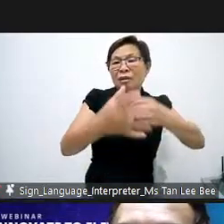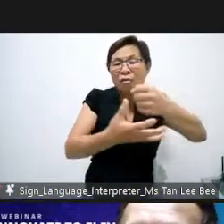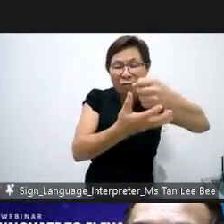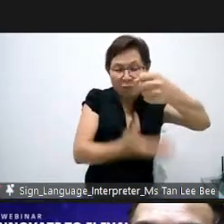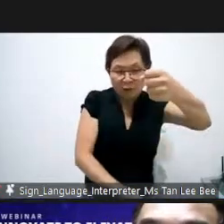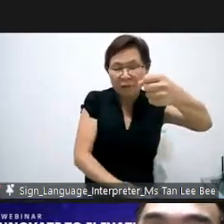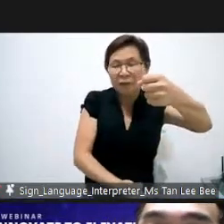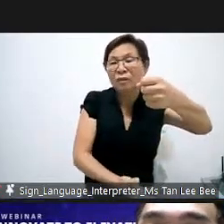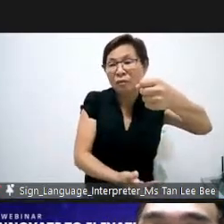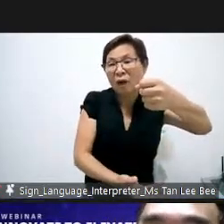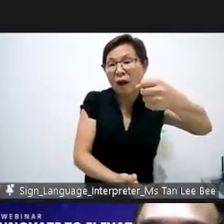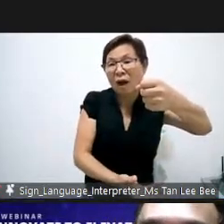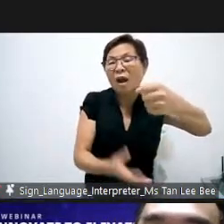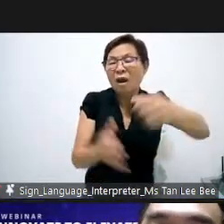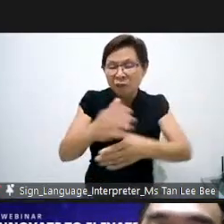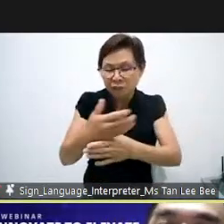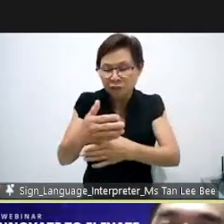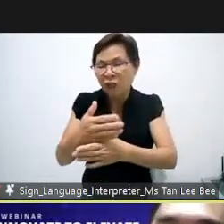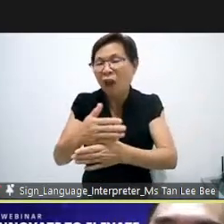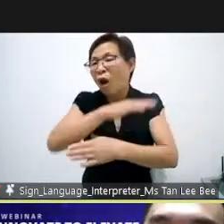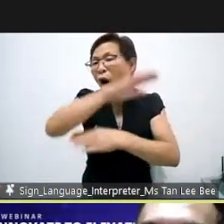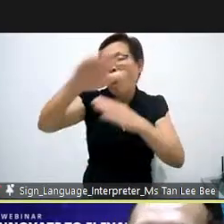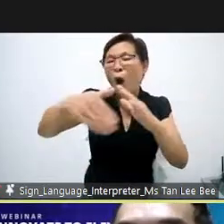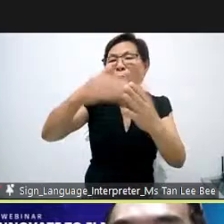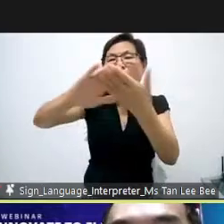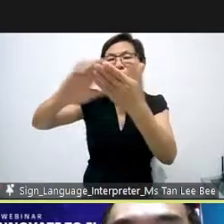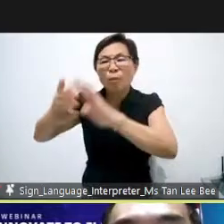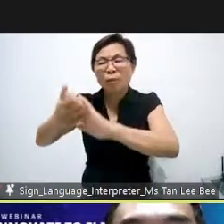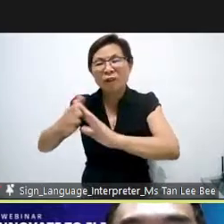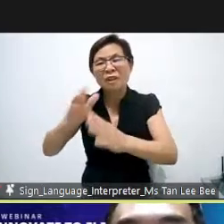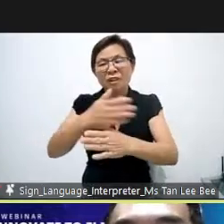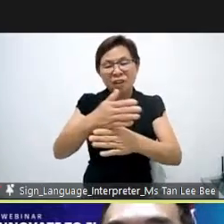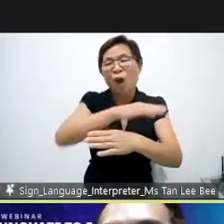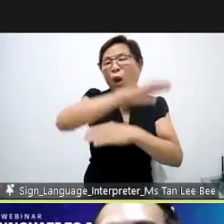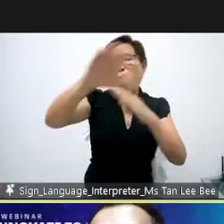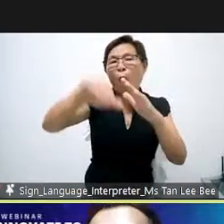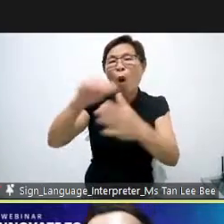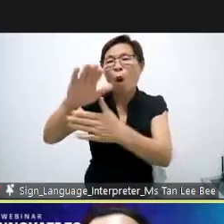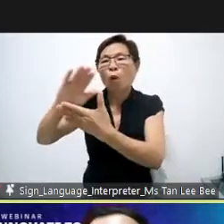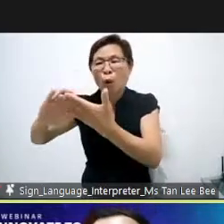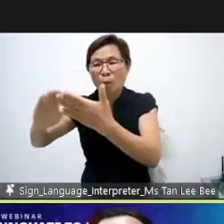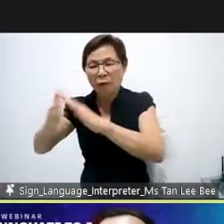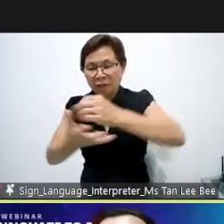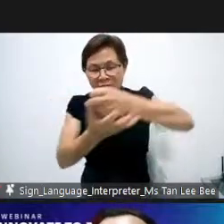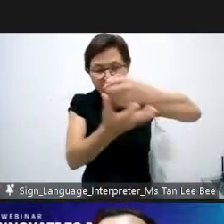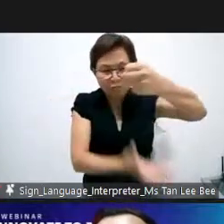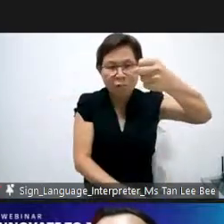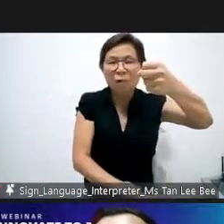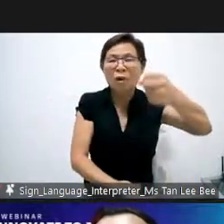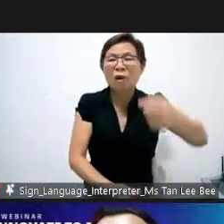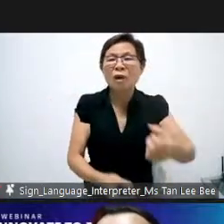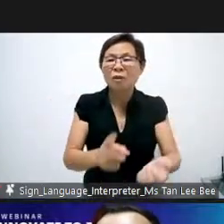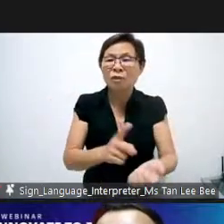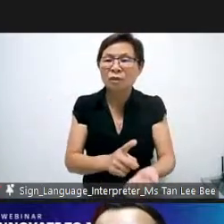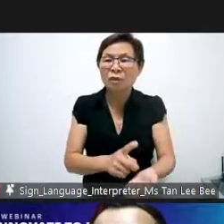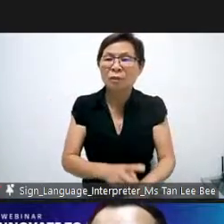we can share with all our communities actually. Okay, Doctor.